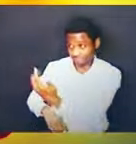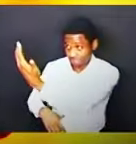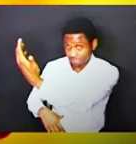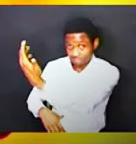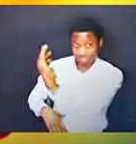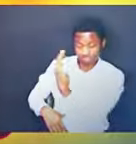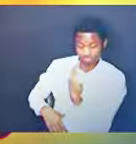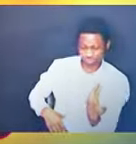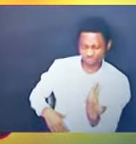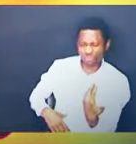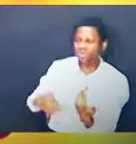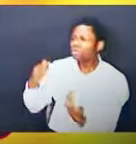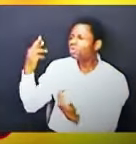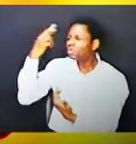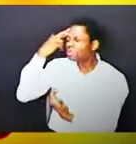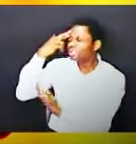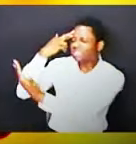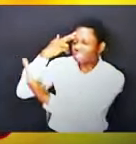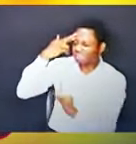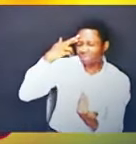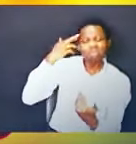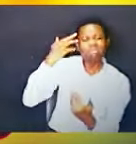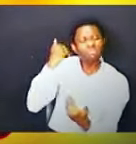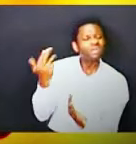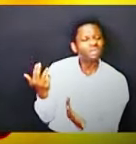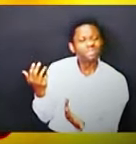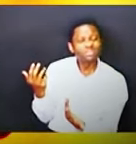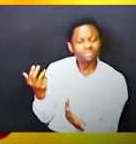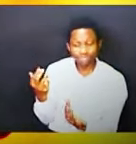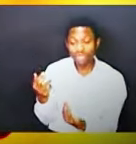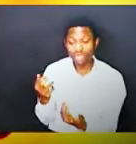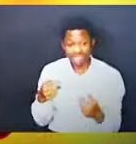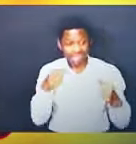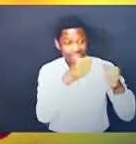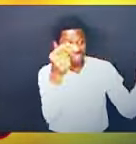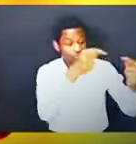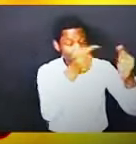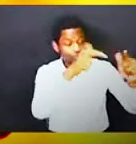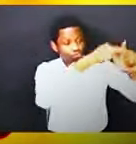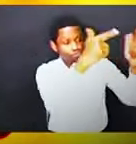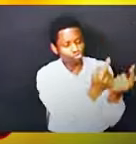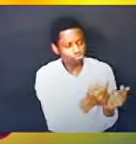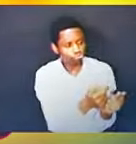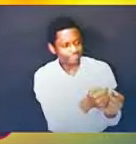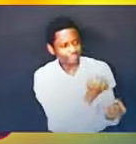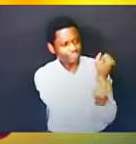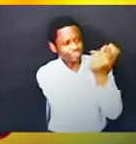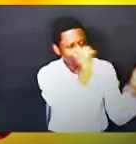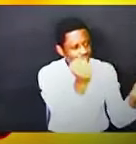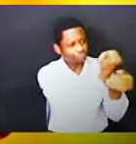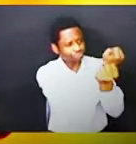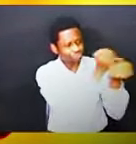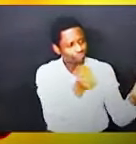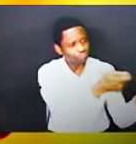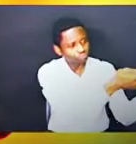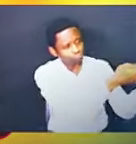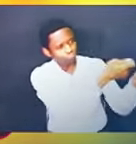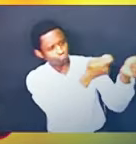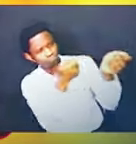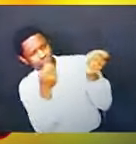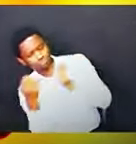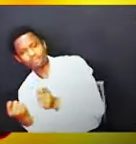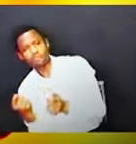and enable us to serve God in holiness and righteousness before Him all our days.